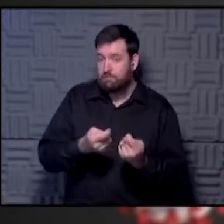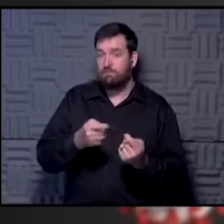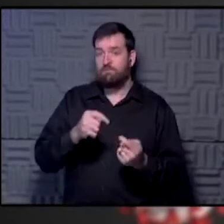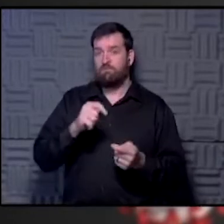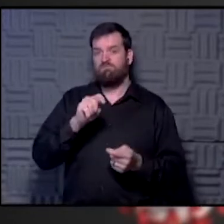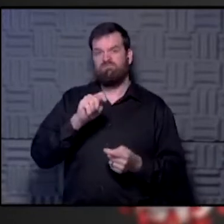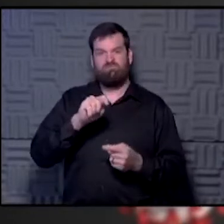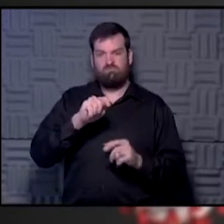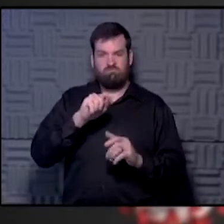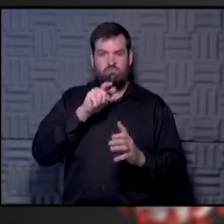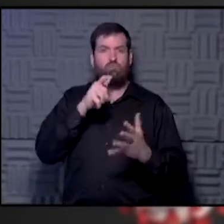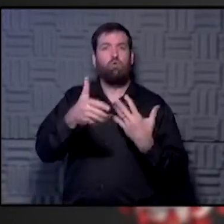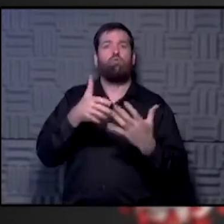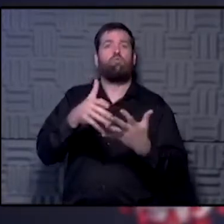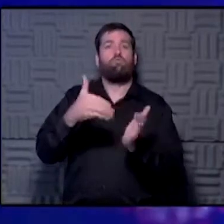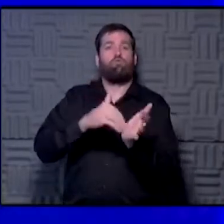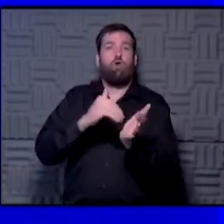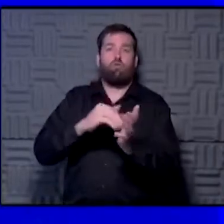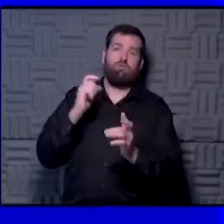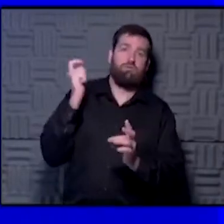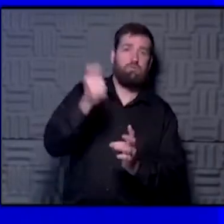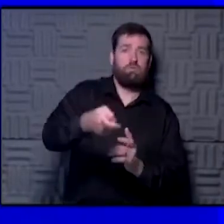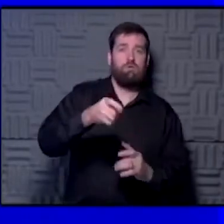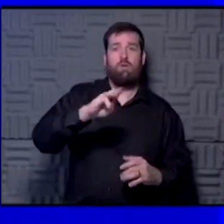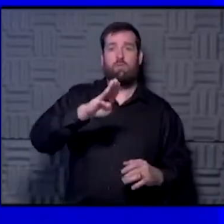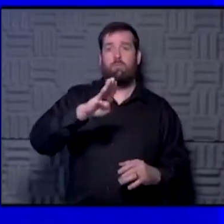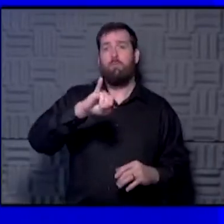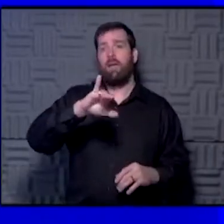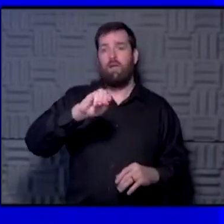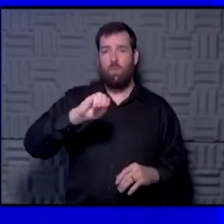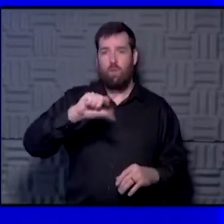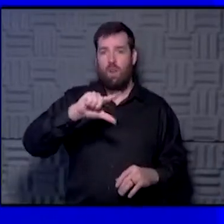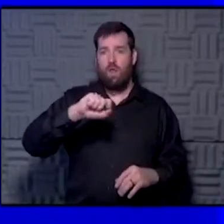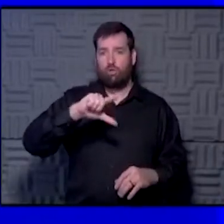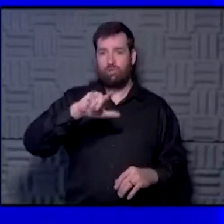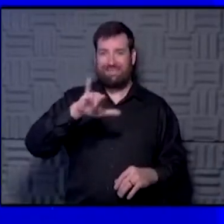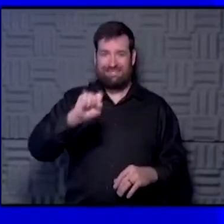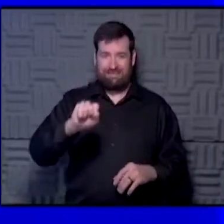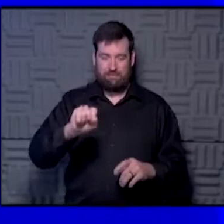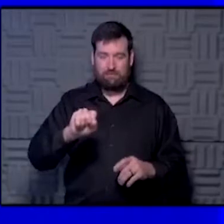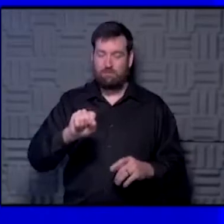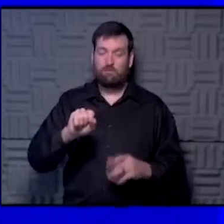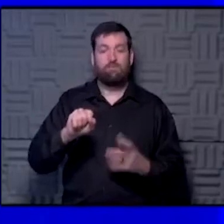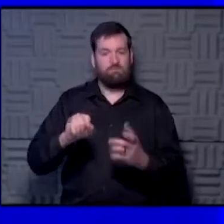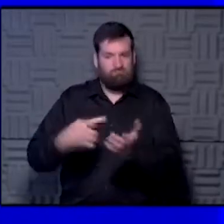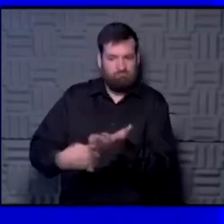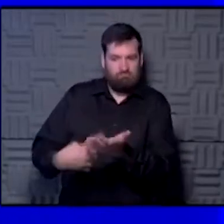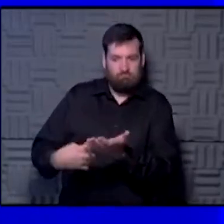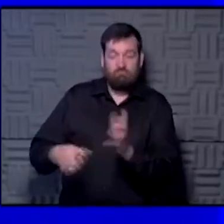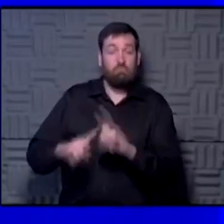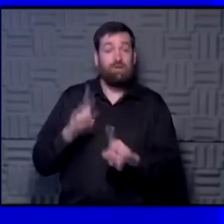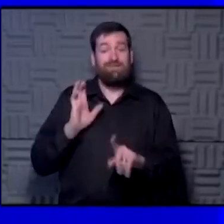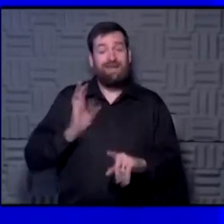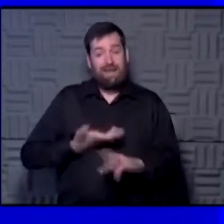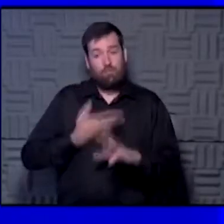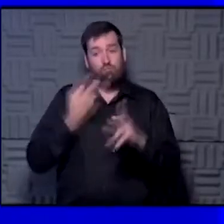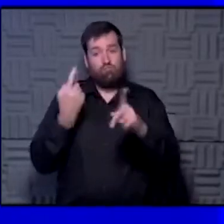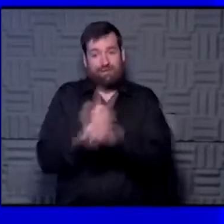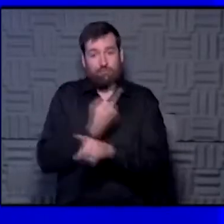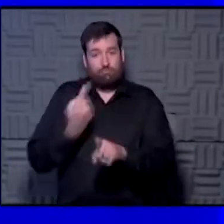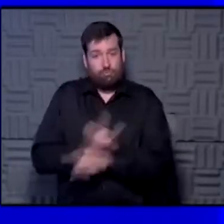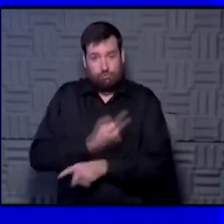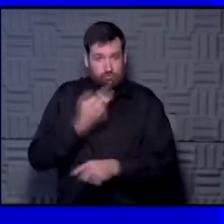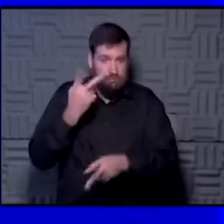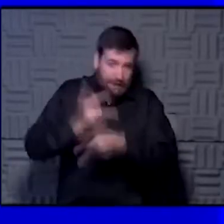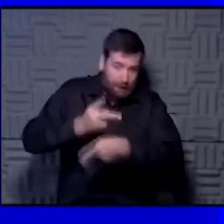that is prescribing those biologics. But we've always maintained that we need to continue our preventive medical care as